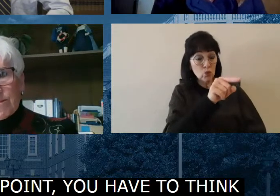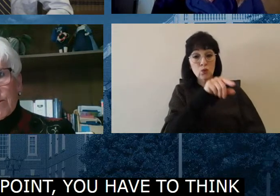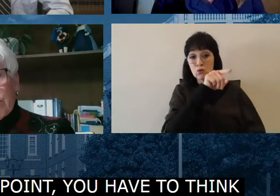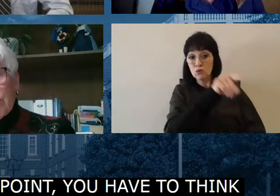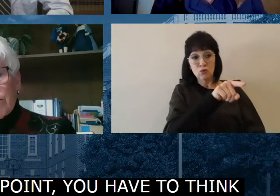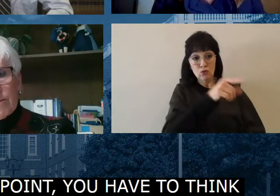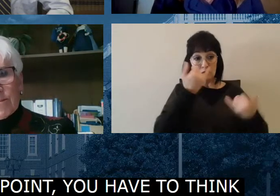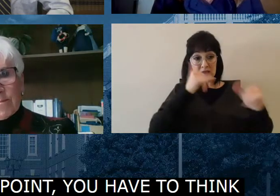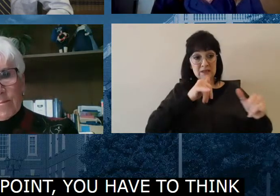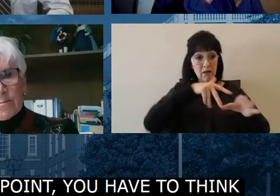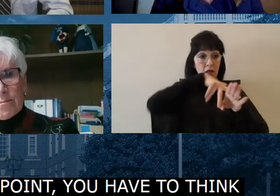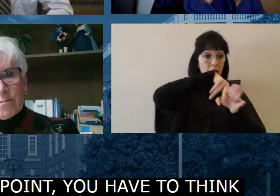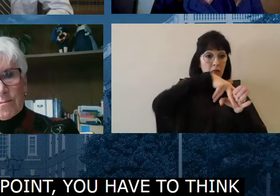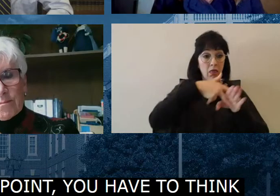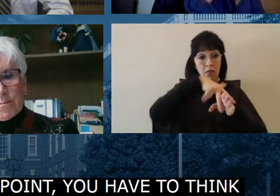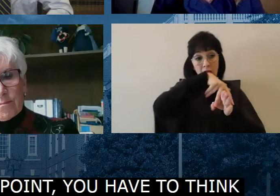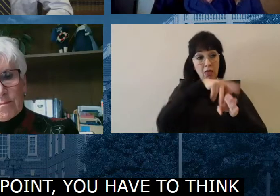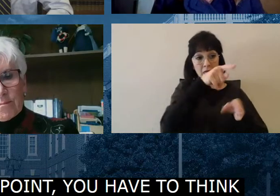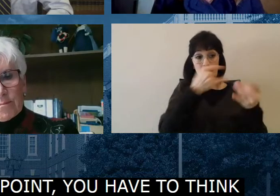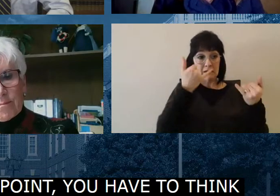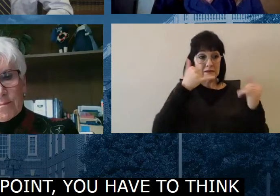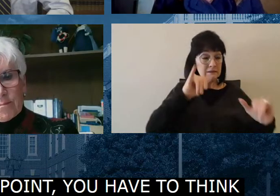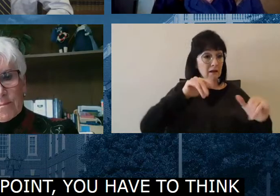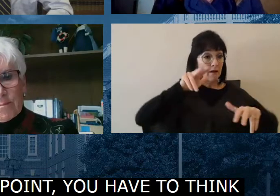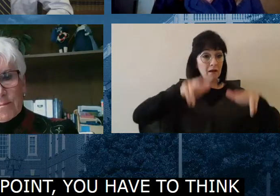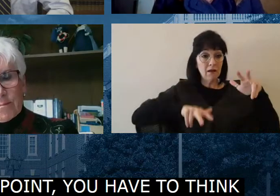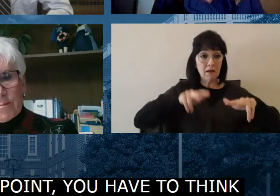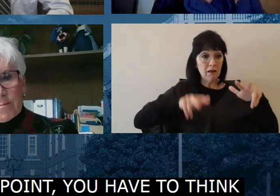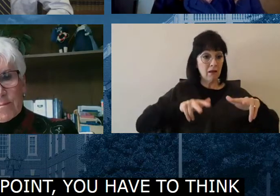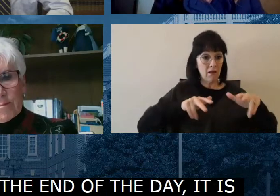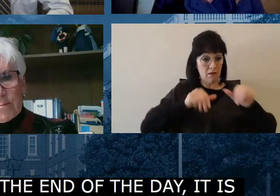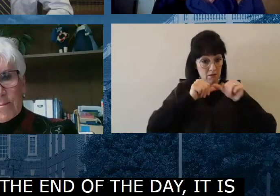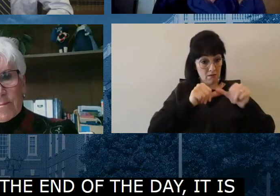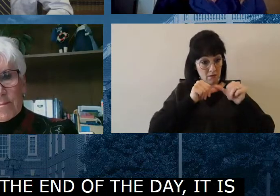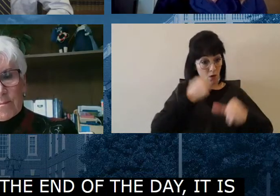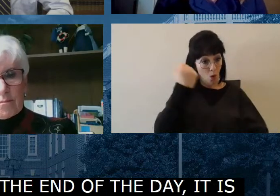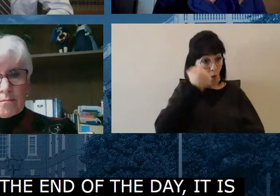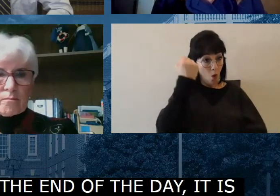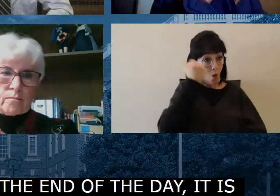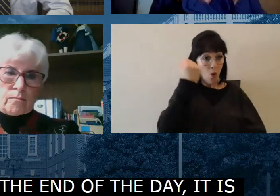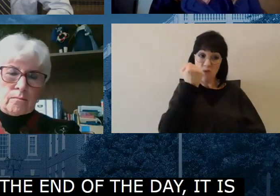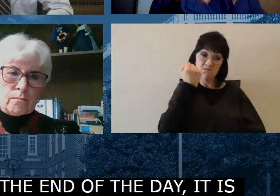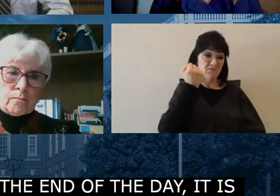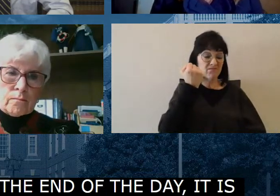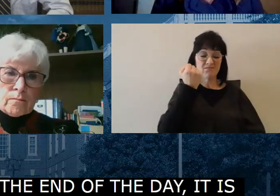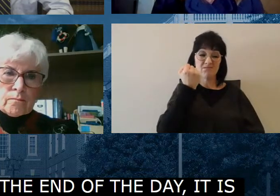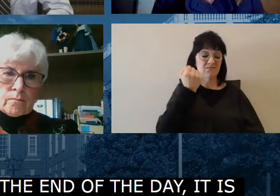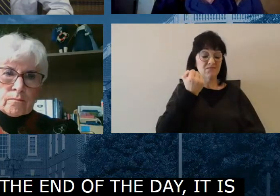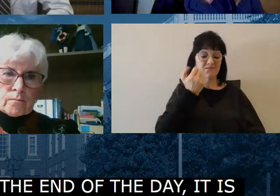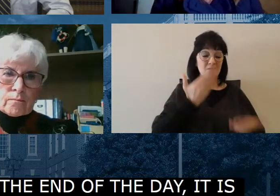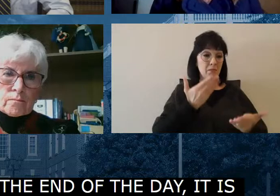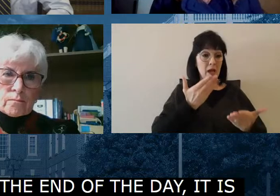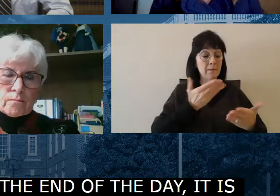this morning and heard what I heard from the White House task force and